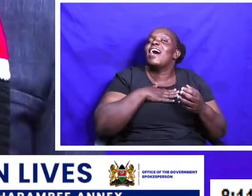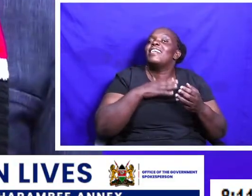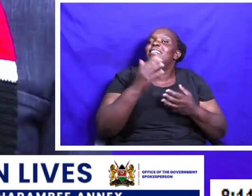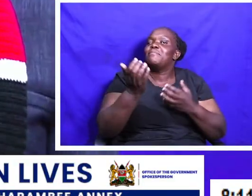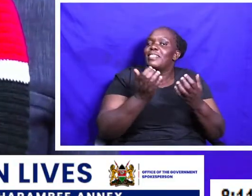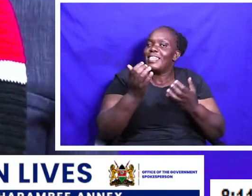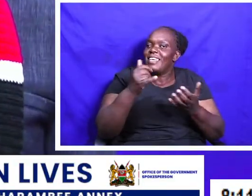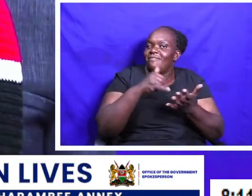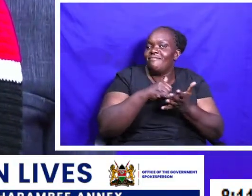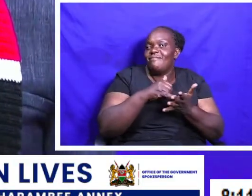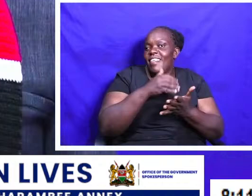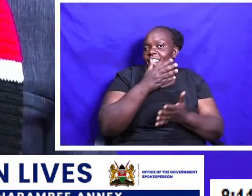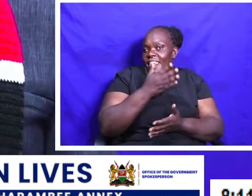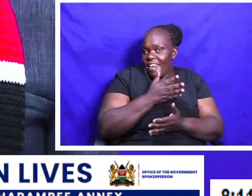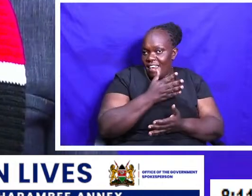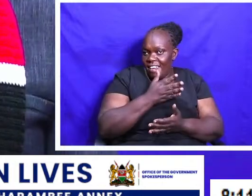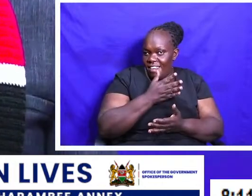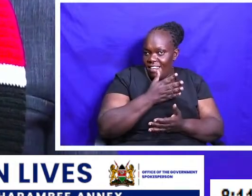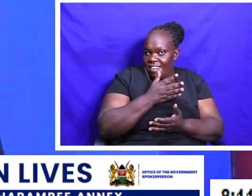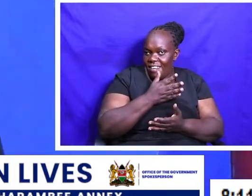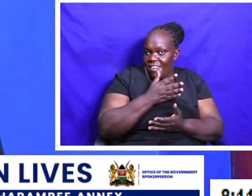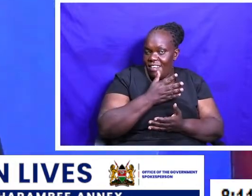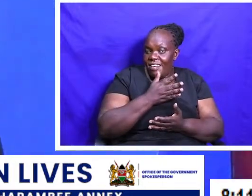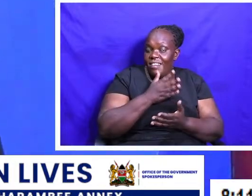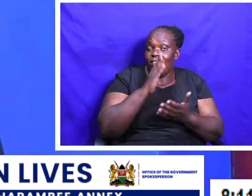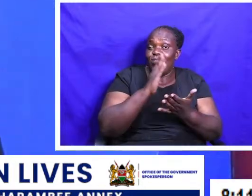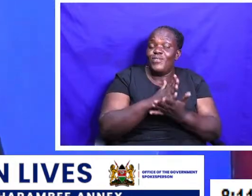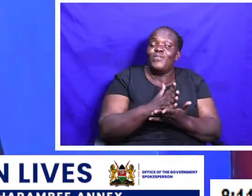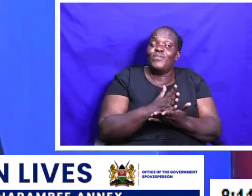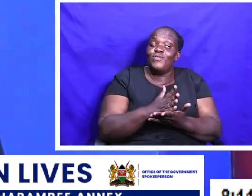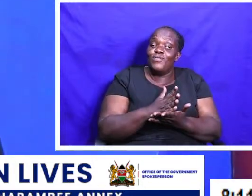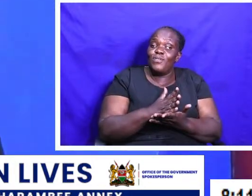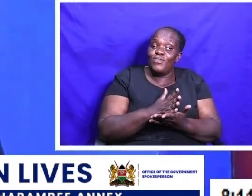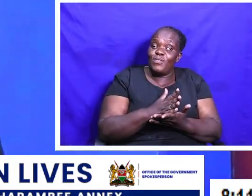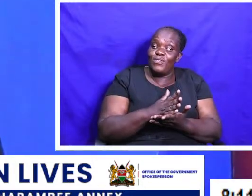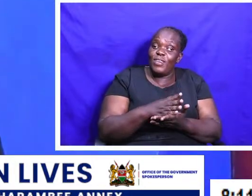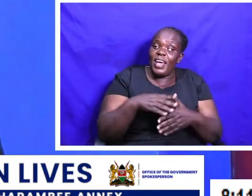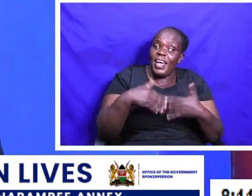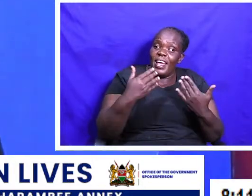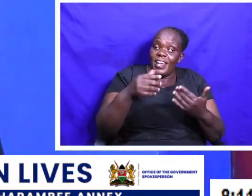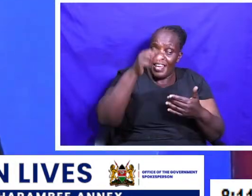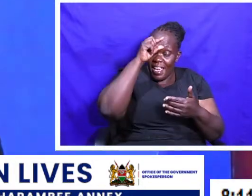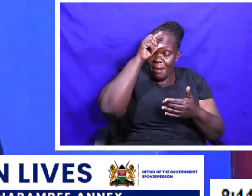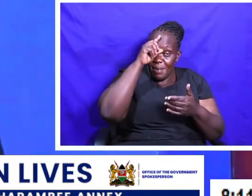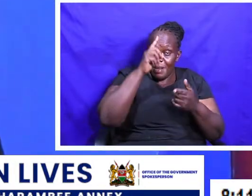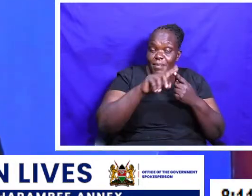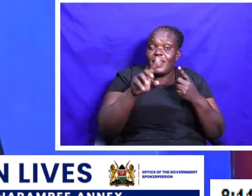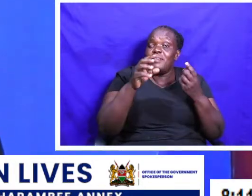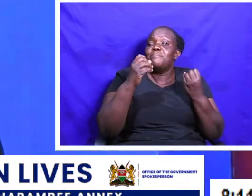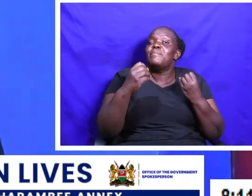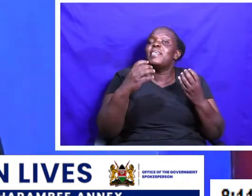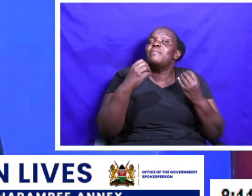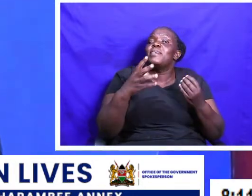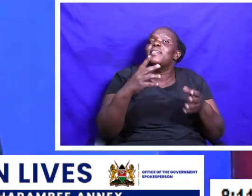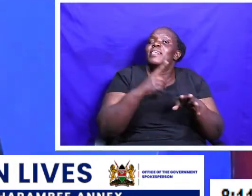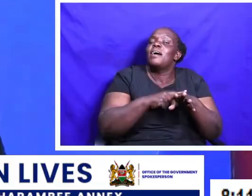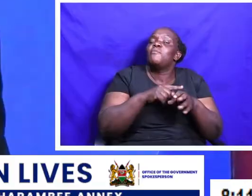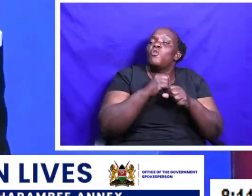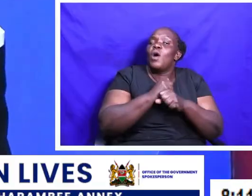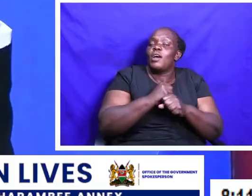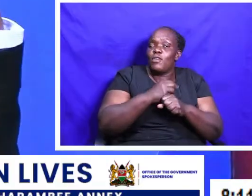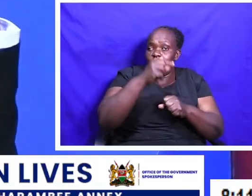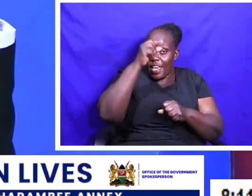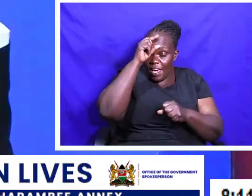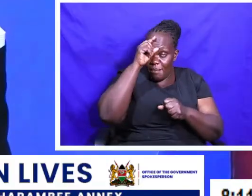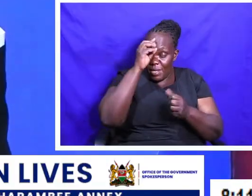liability. Yes, you know, you could not dream of any government benefits, leave alone working for